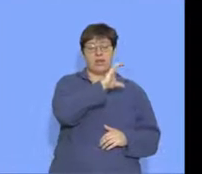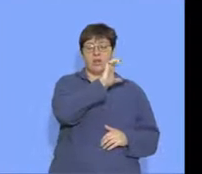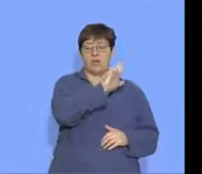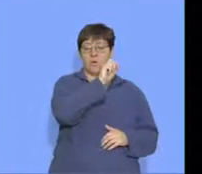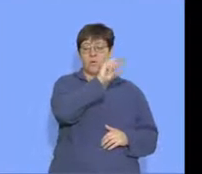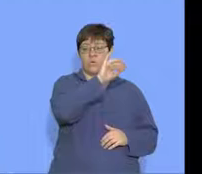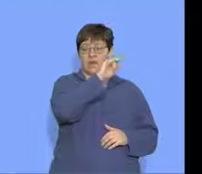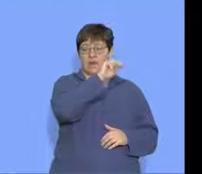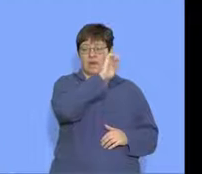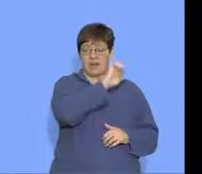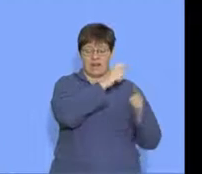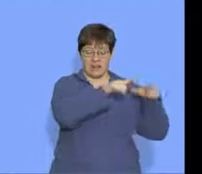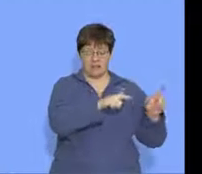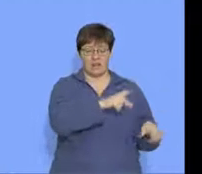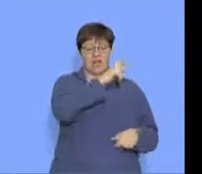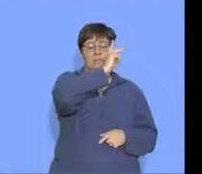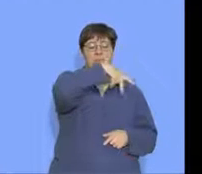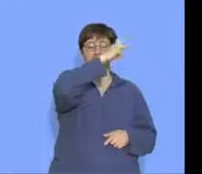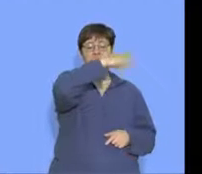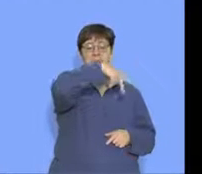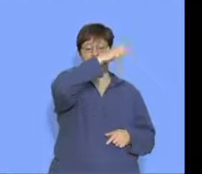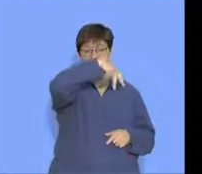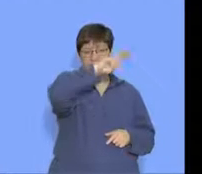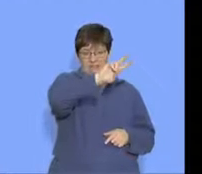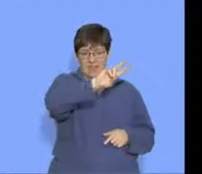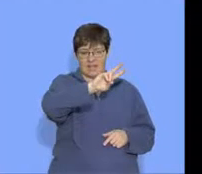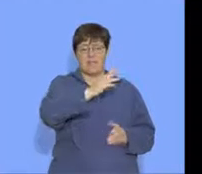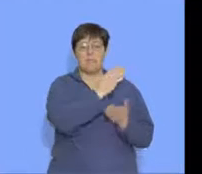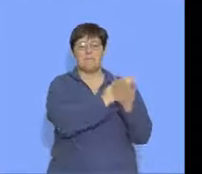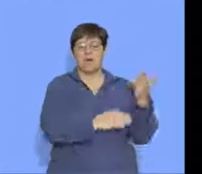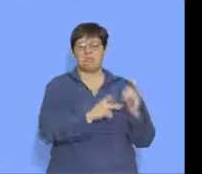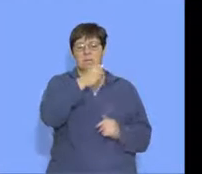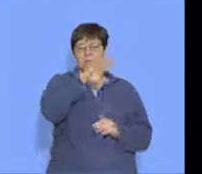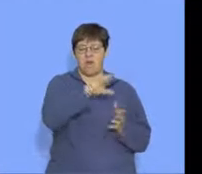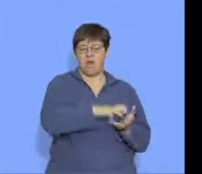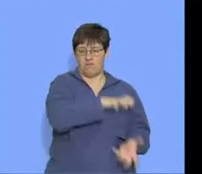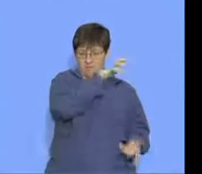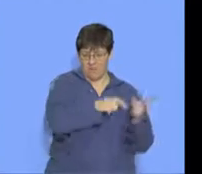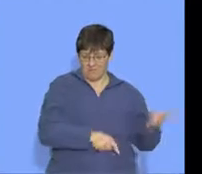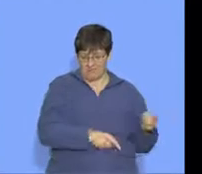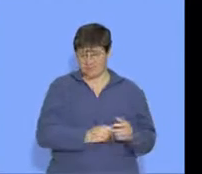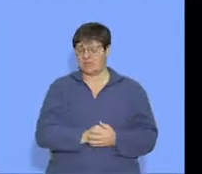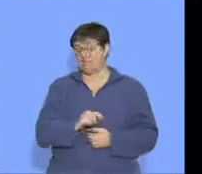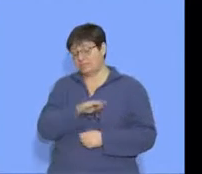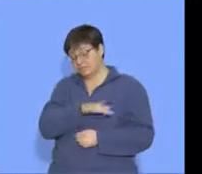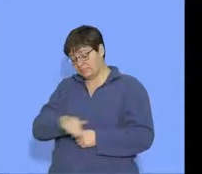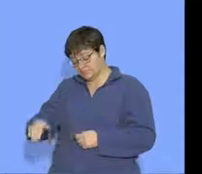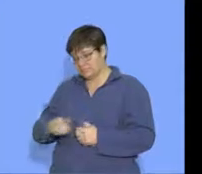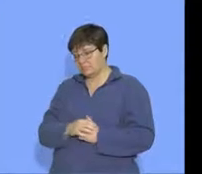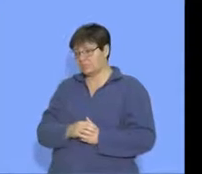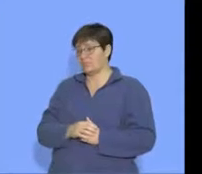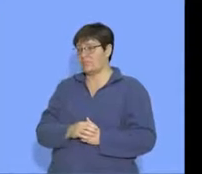measured in pp, parts per volume, and that we'll refer to that as a unit. And then we have the